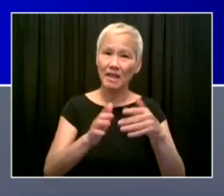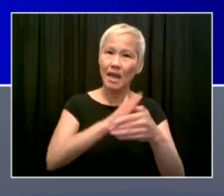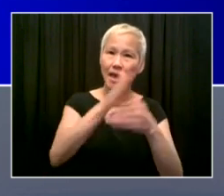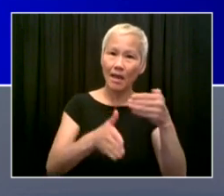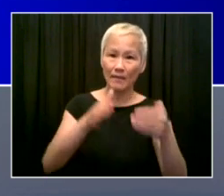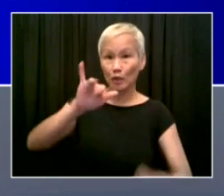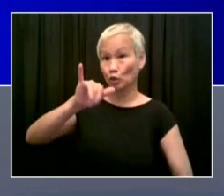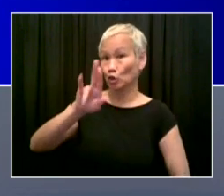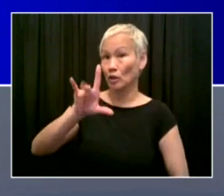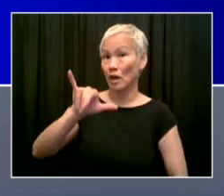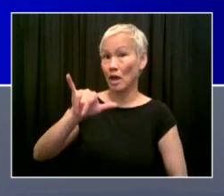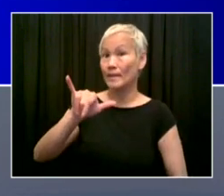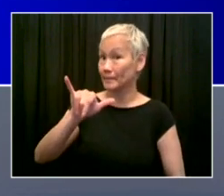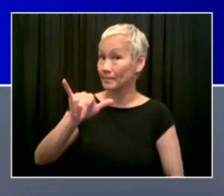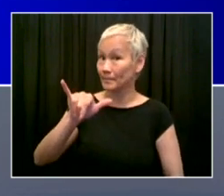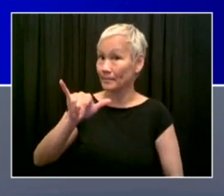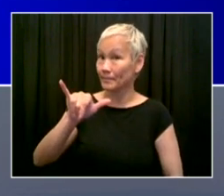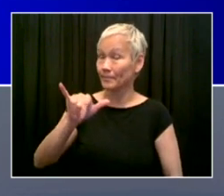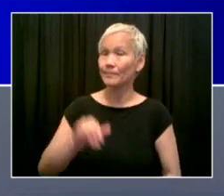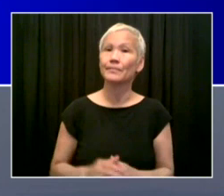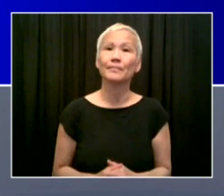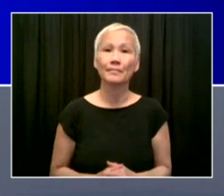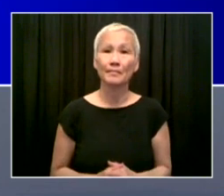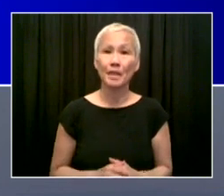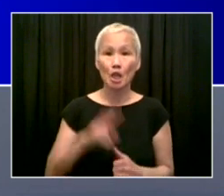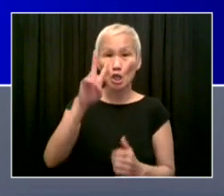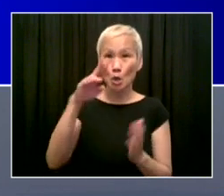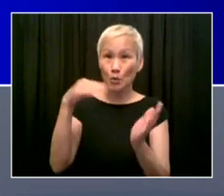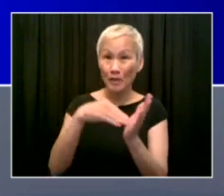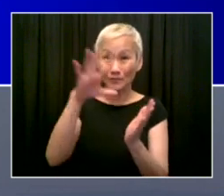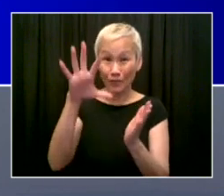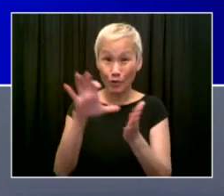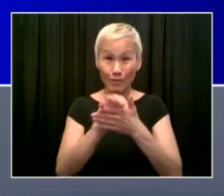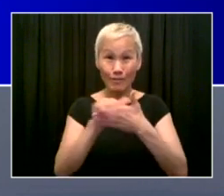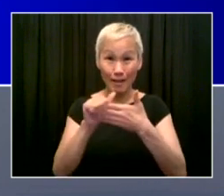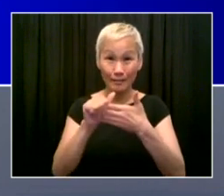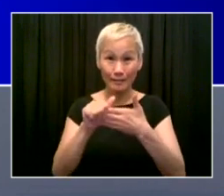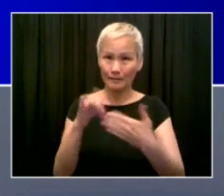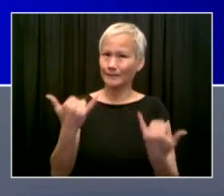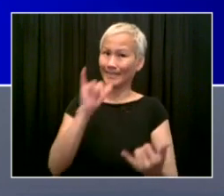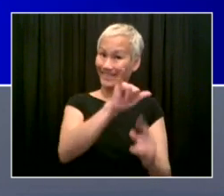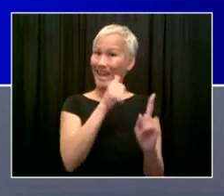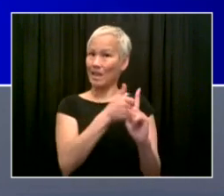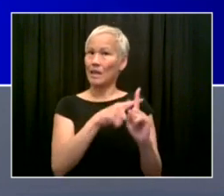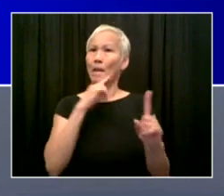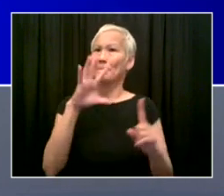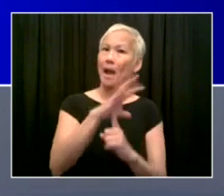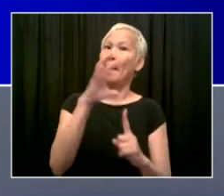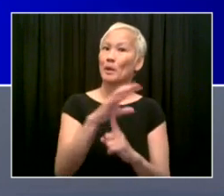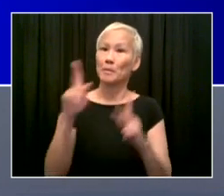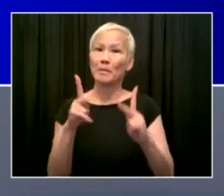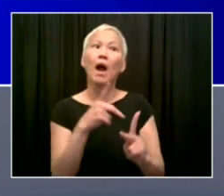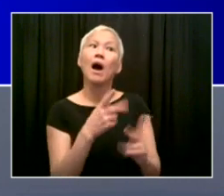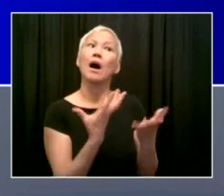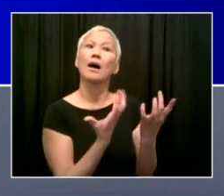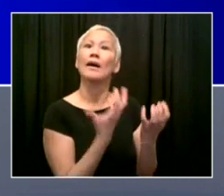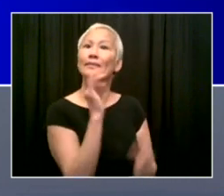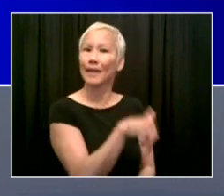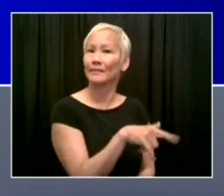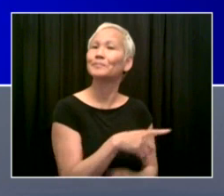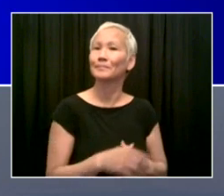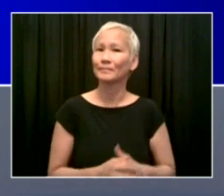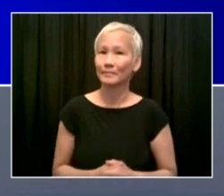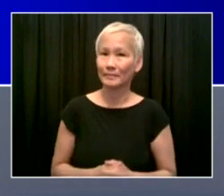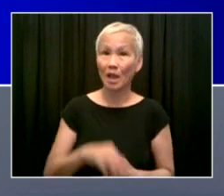the $2,500 cash prize, I know that one's very popular. The staycation weekends, we're going to be running those